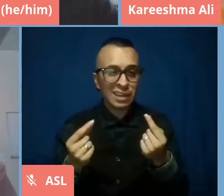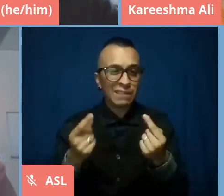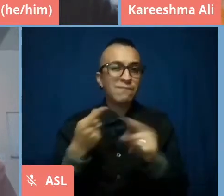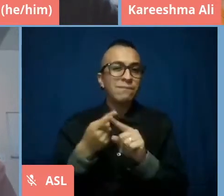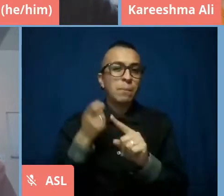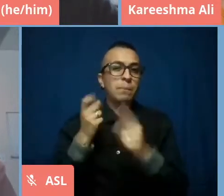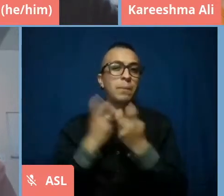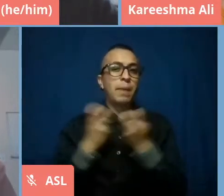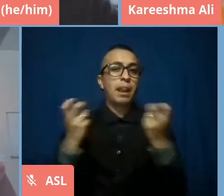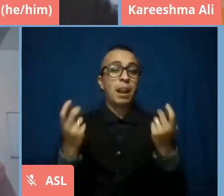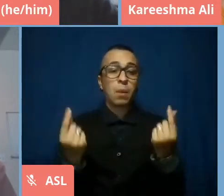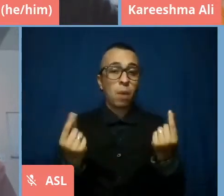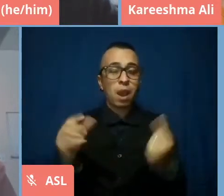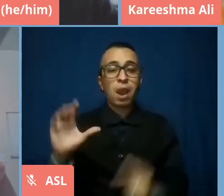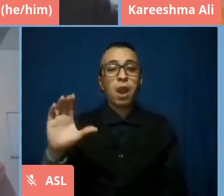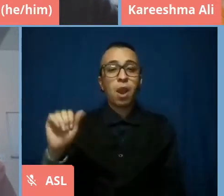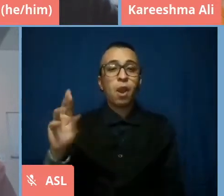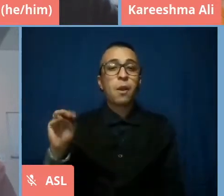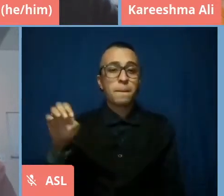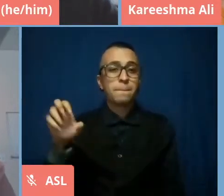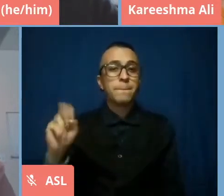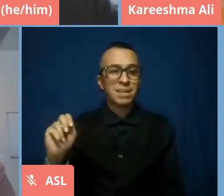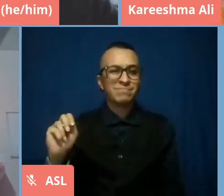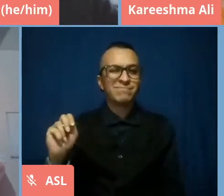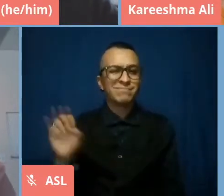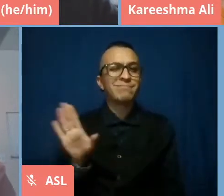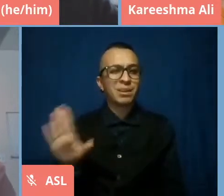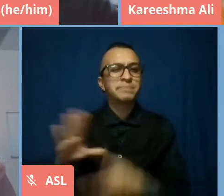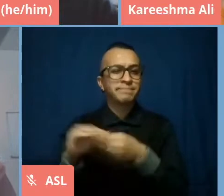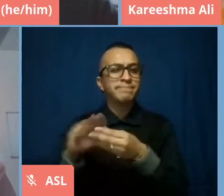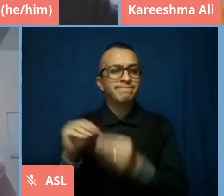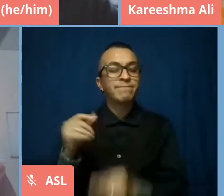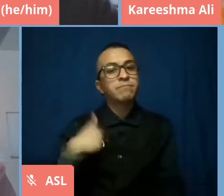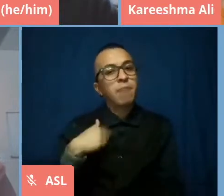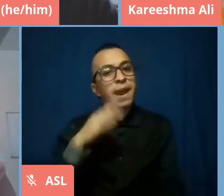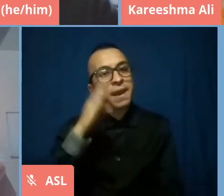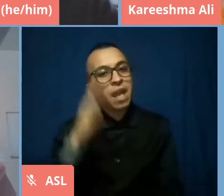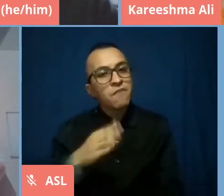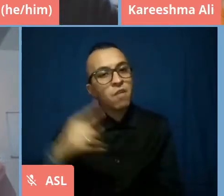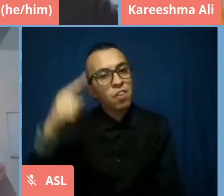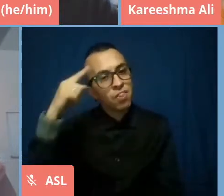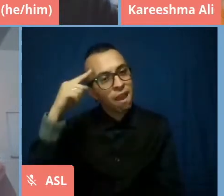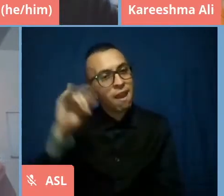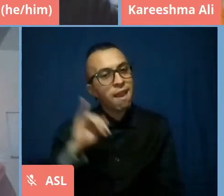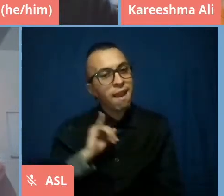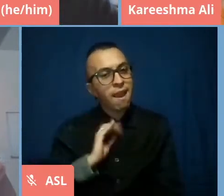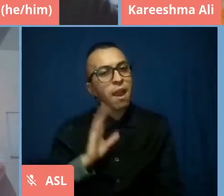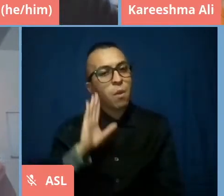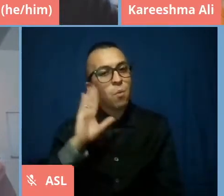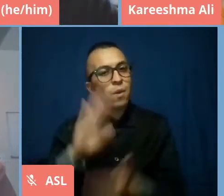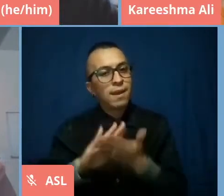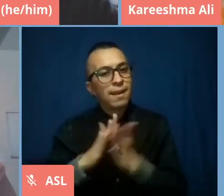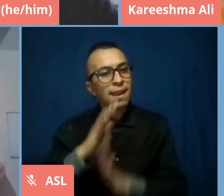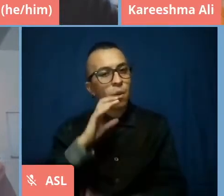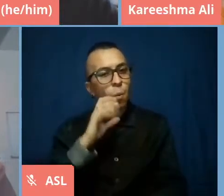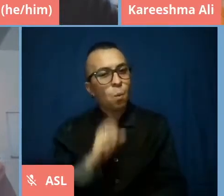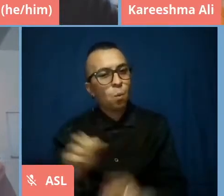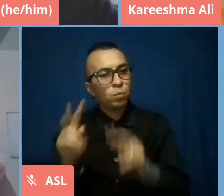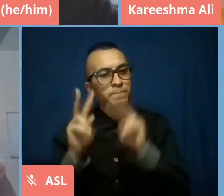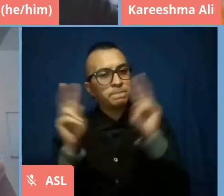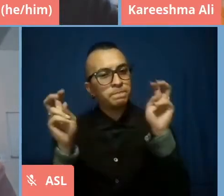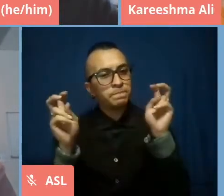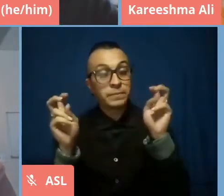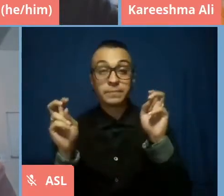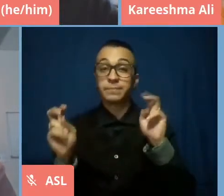panelists was Carmen's, really. I never thought I would get old. And I think we hear